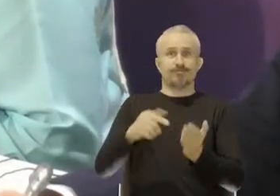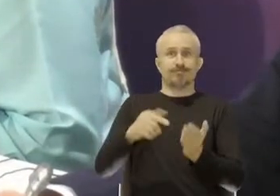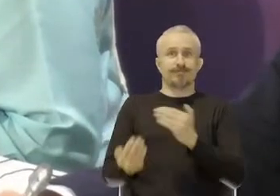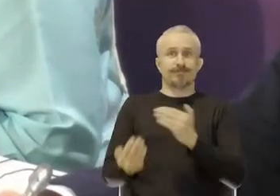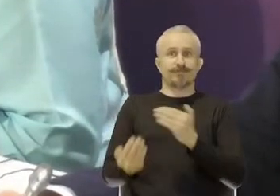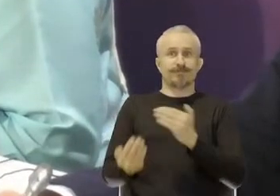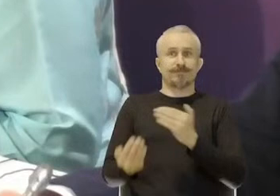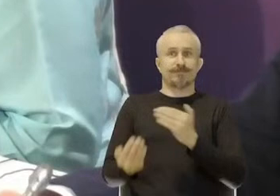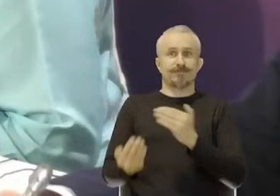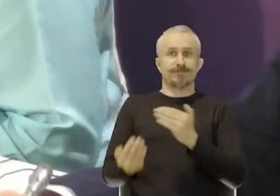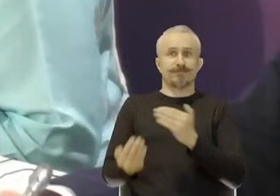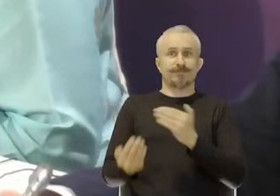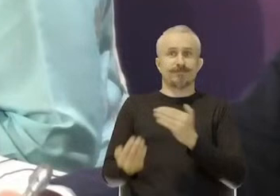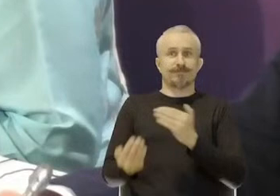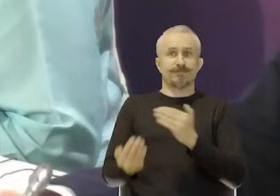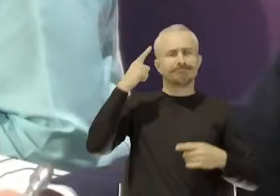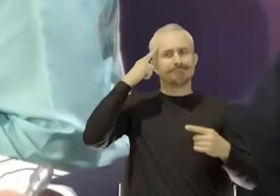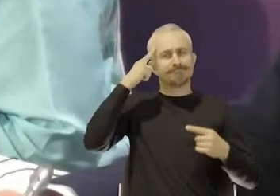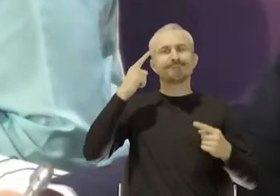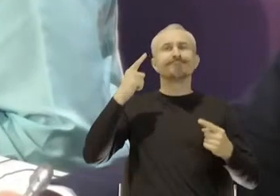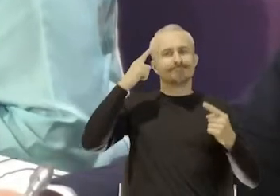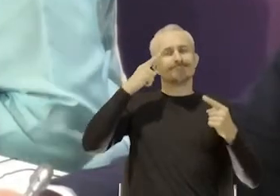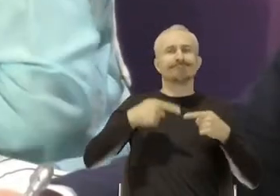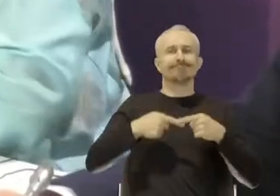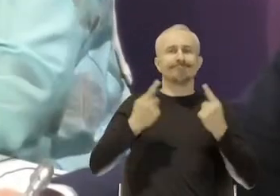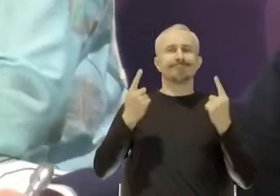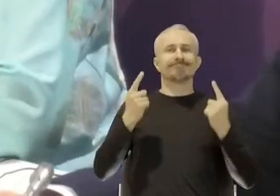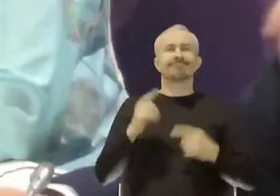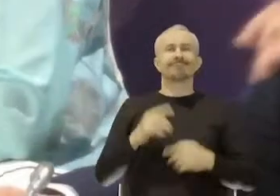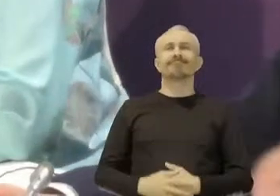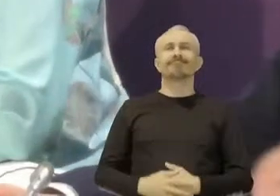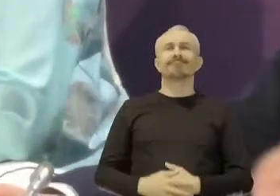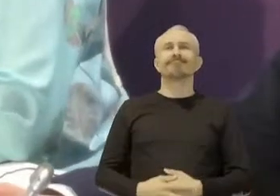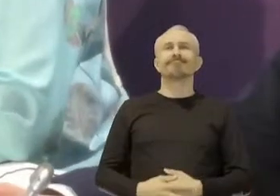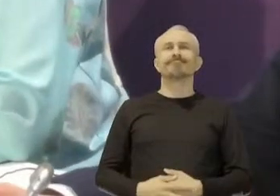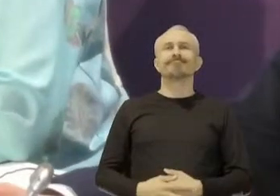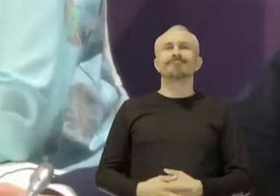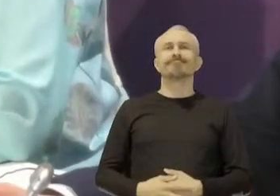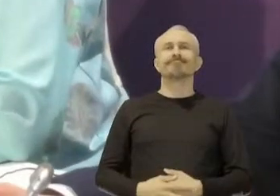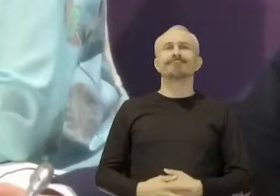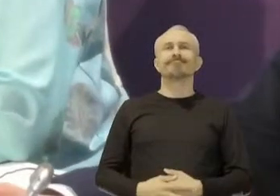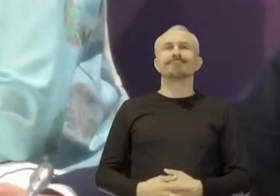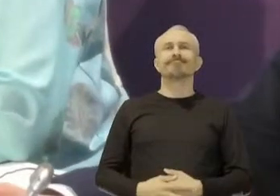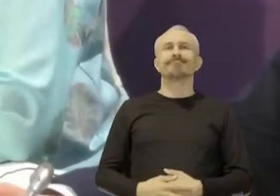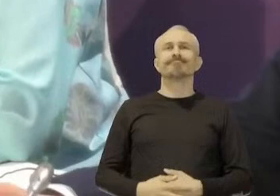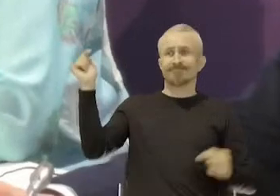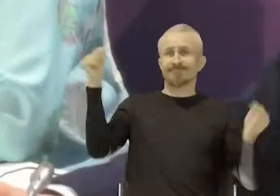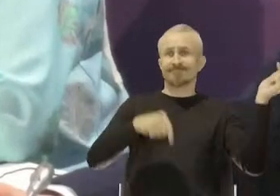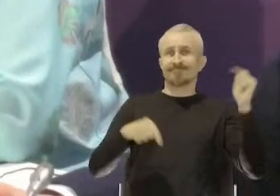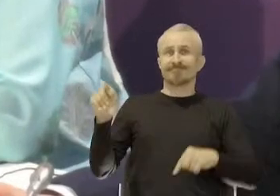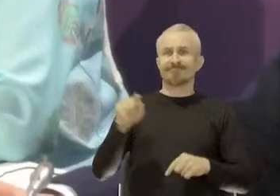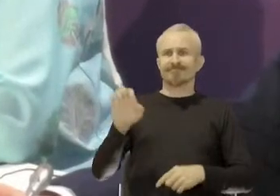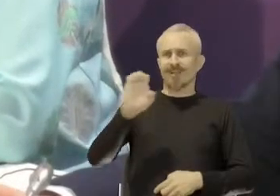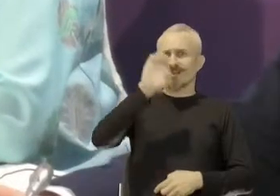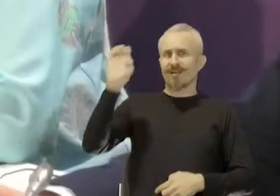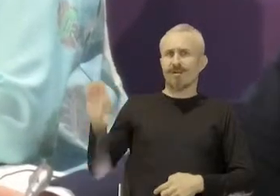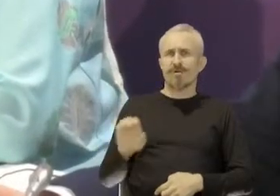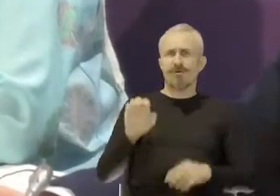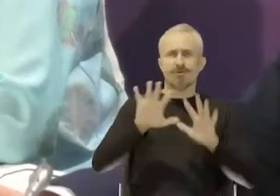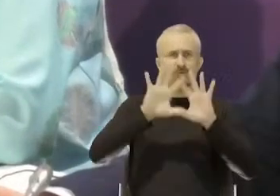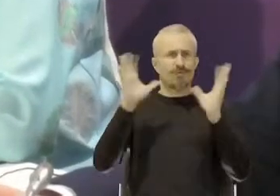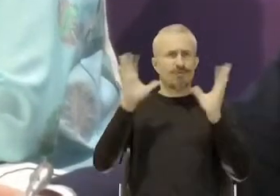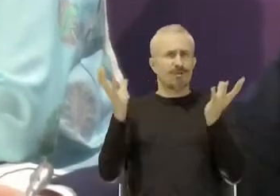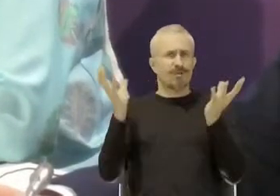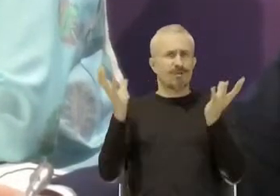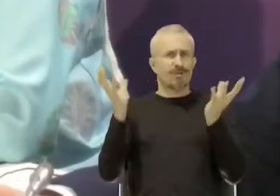between participants from this region and from other regions will be dynamic and leads to a fruitful